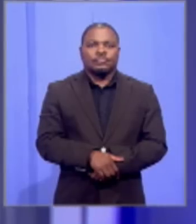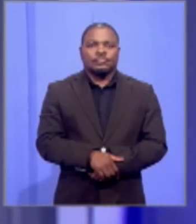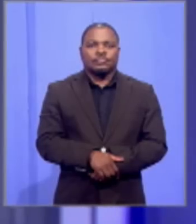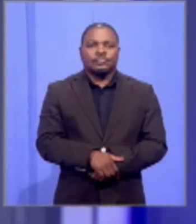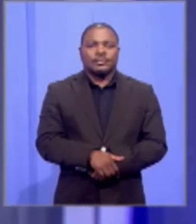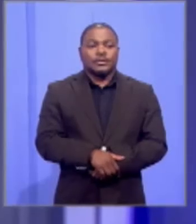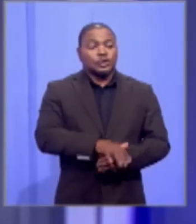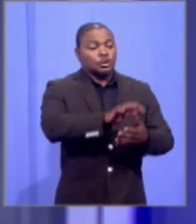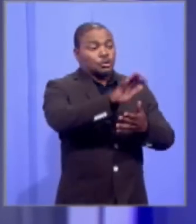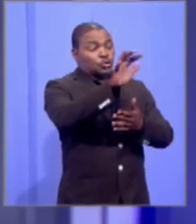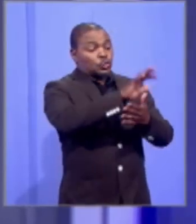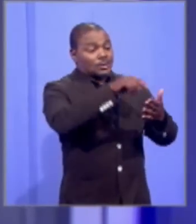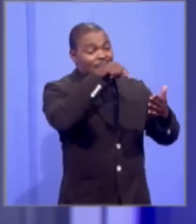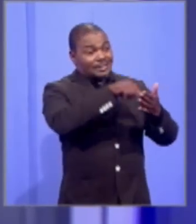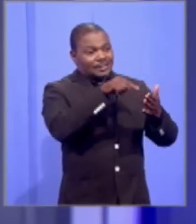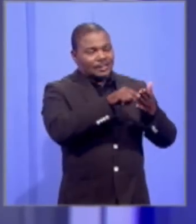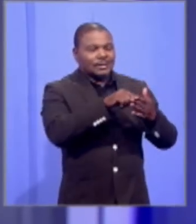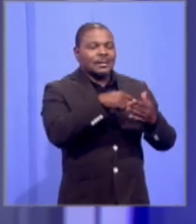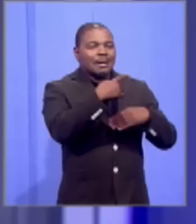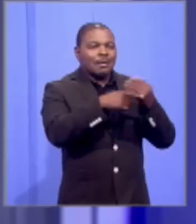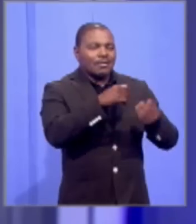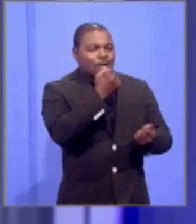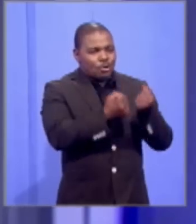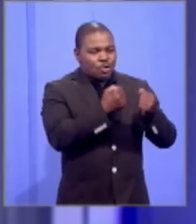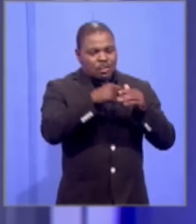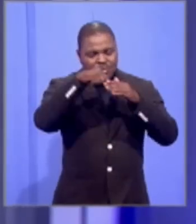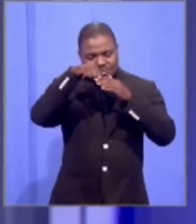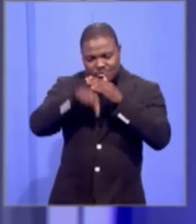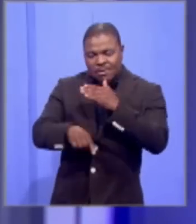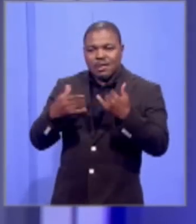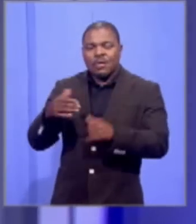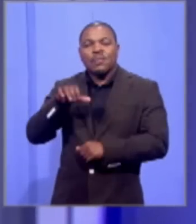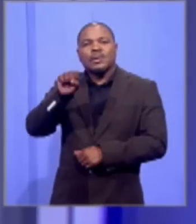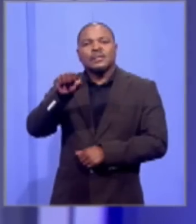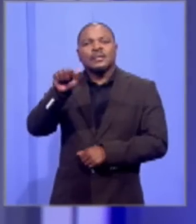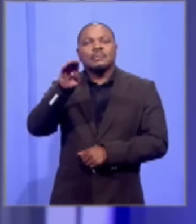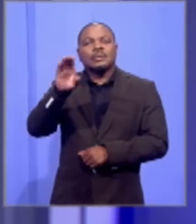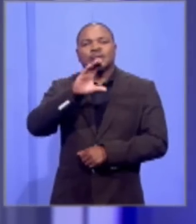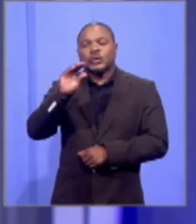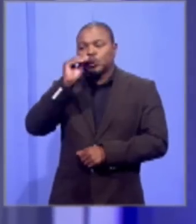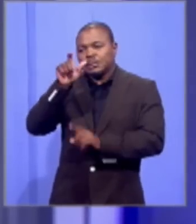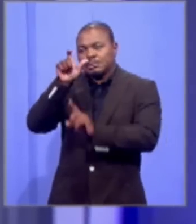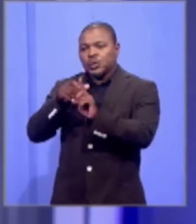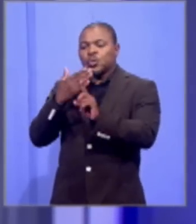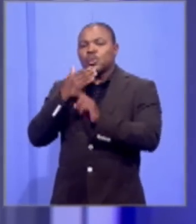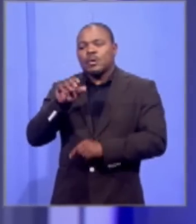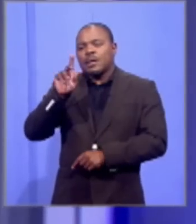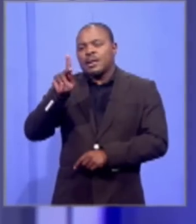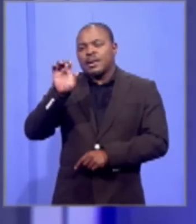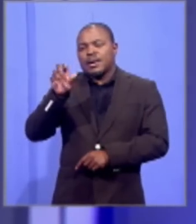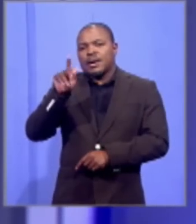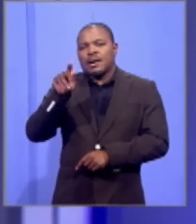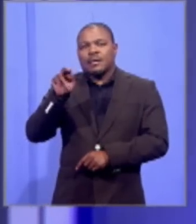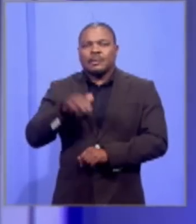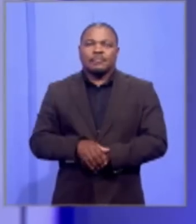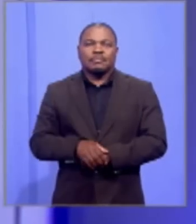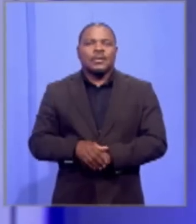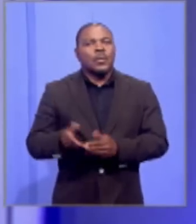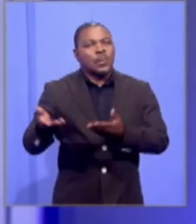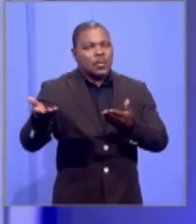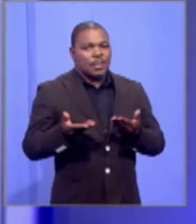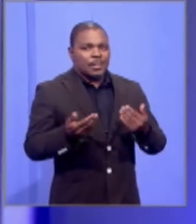Go tšwetša pele temana ye re bolela le mmega ditaba wa SABC Sipho Kekana. Sipho re a go